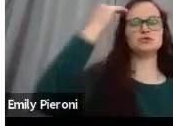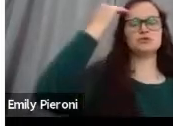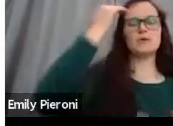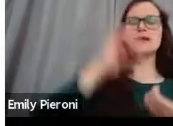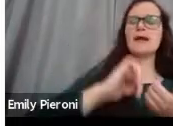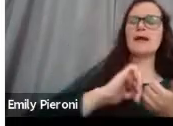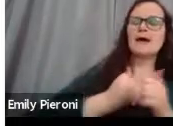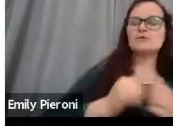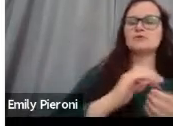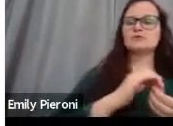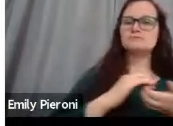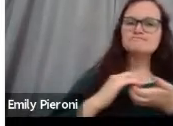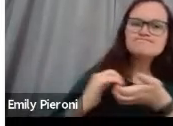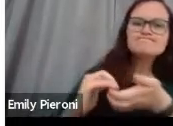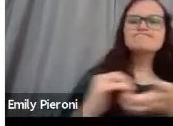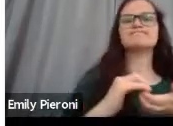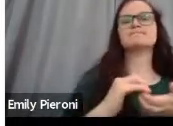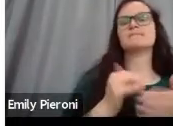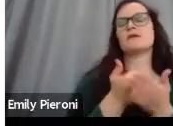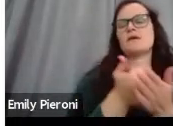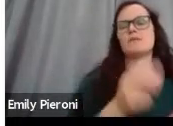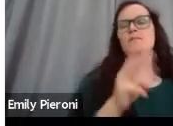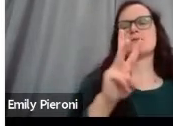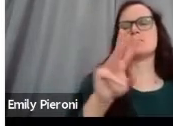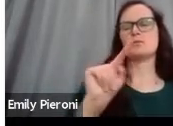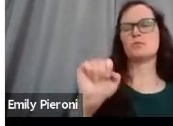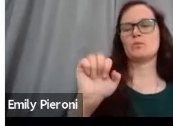to improve the health of our watershed.